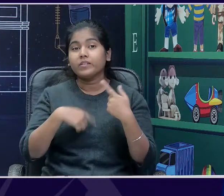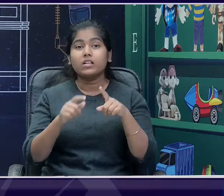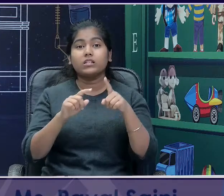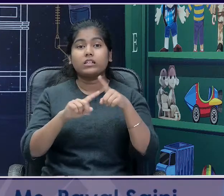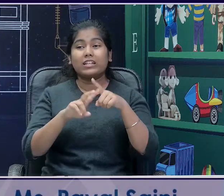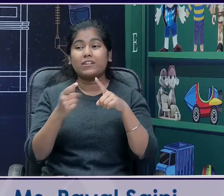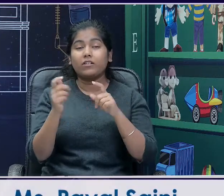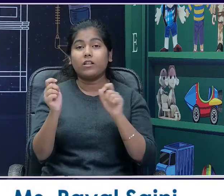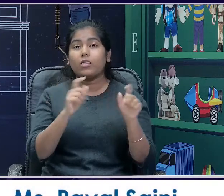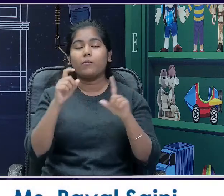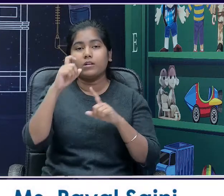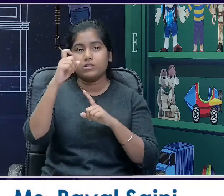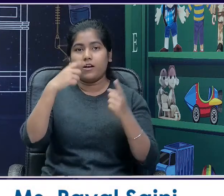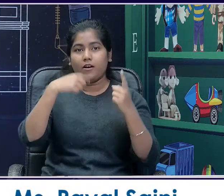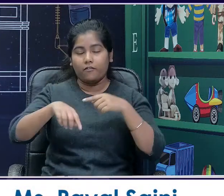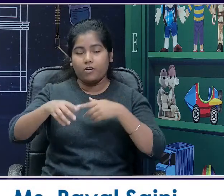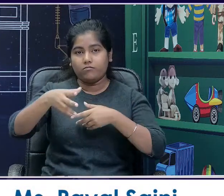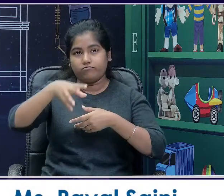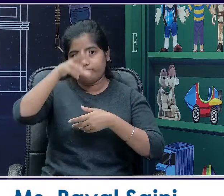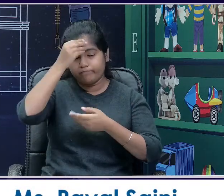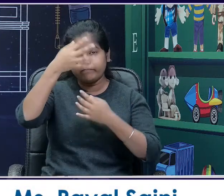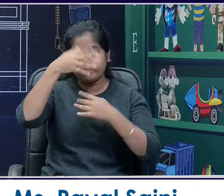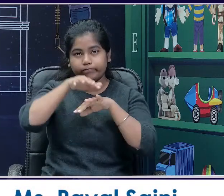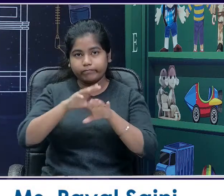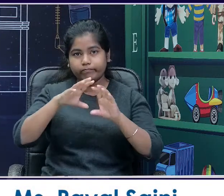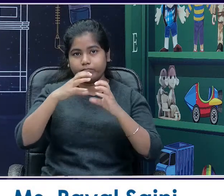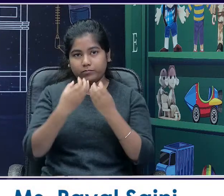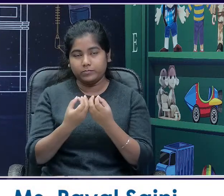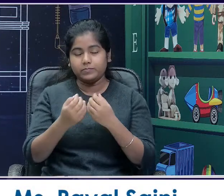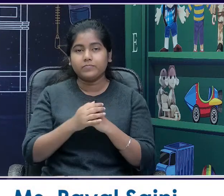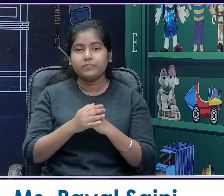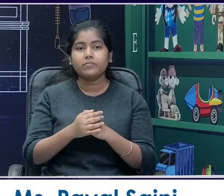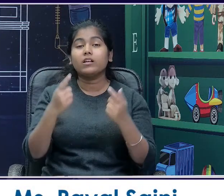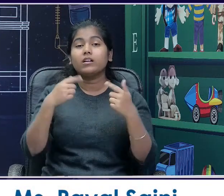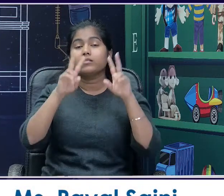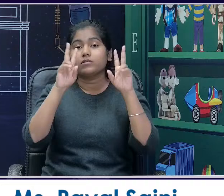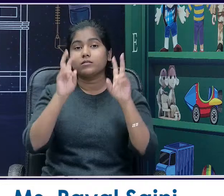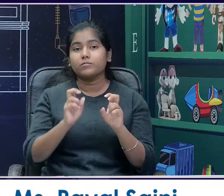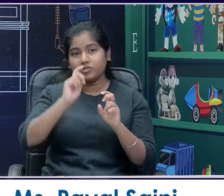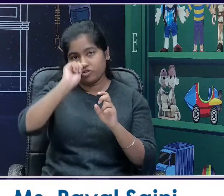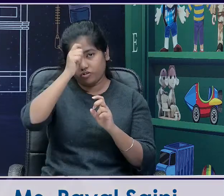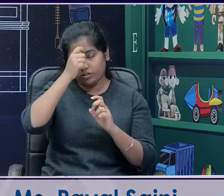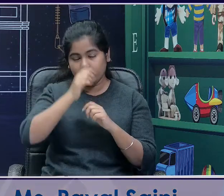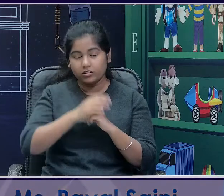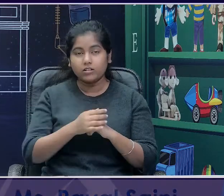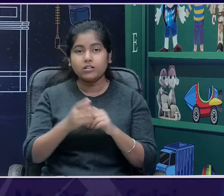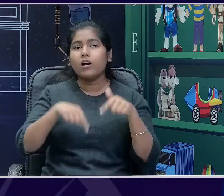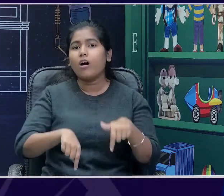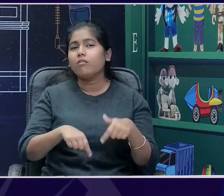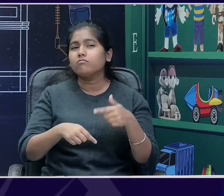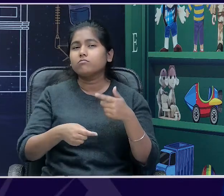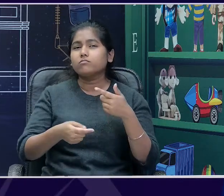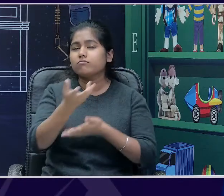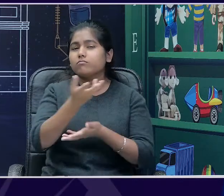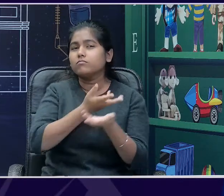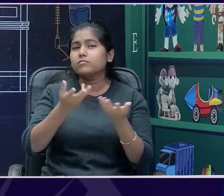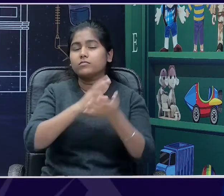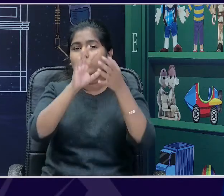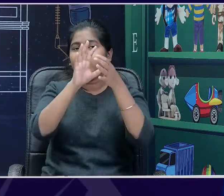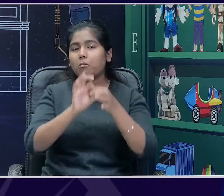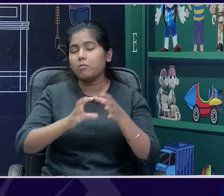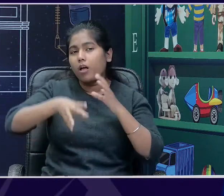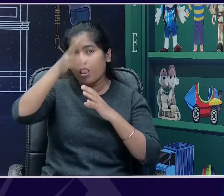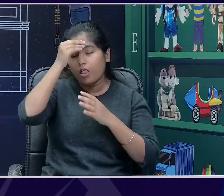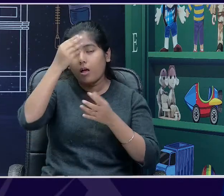interaction of teaching learning interventions for inclusive classroom, and the subject is English. Today we are going to discuss and we are going to